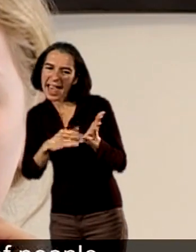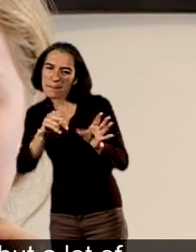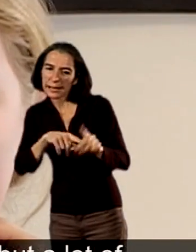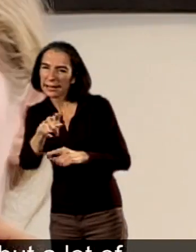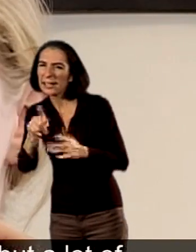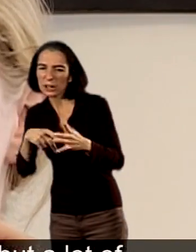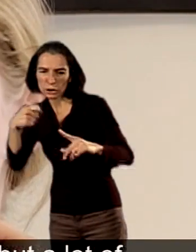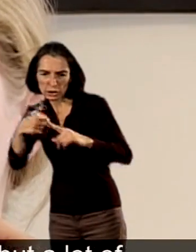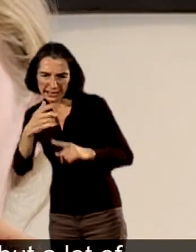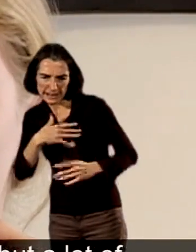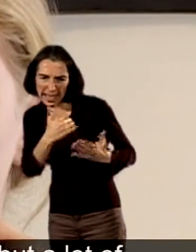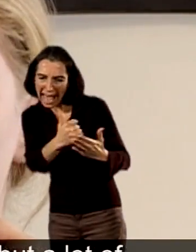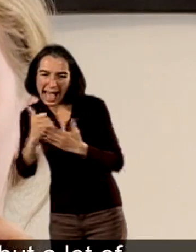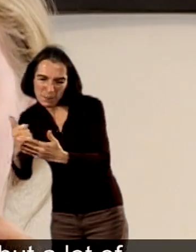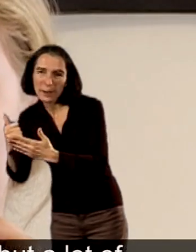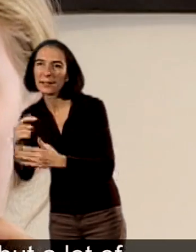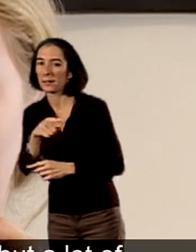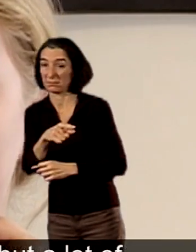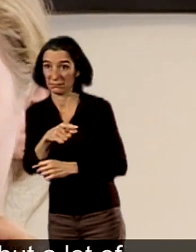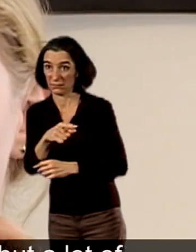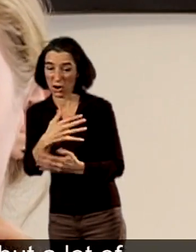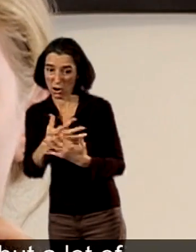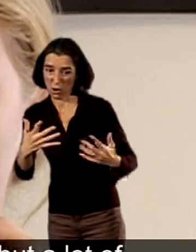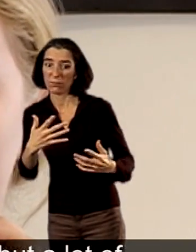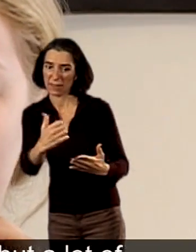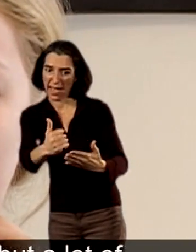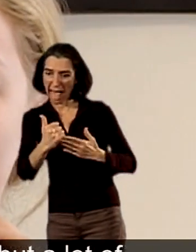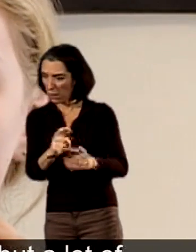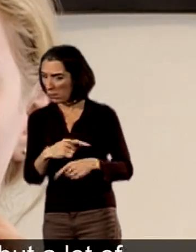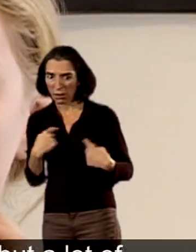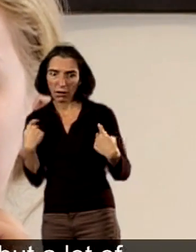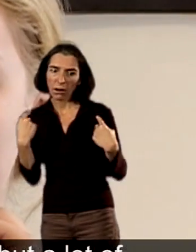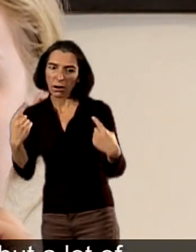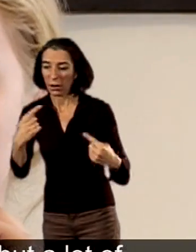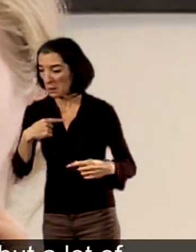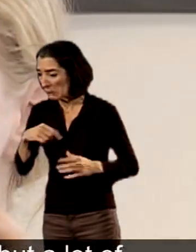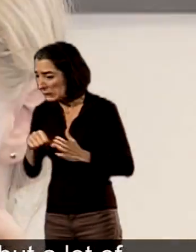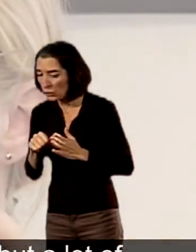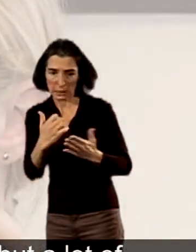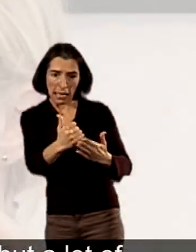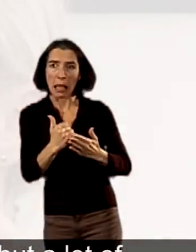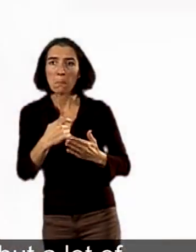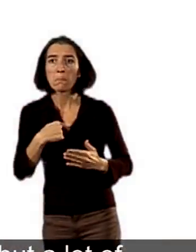we should be helping them all the time, but a lot of the time they help us with things we find difficult.